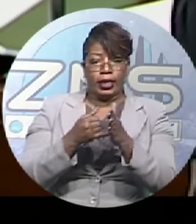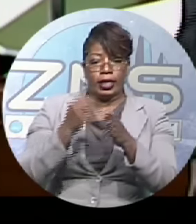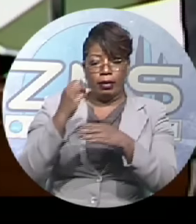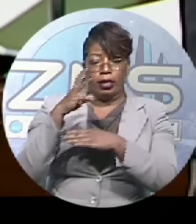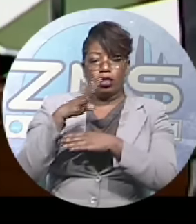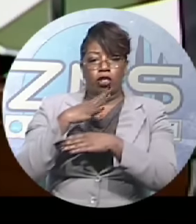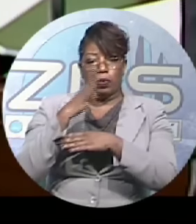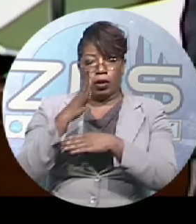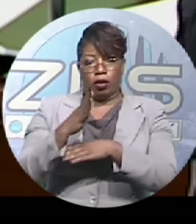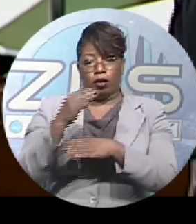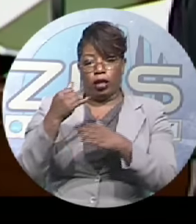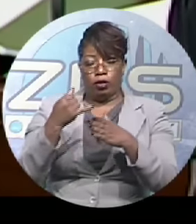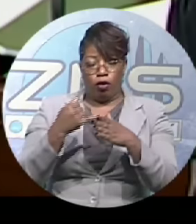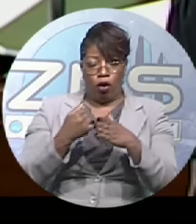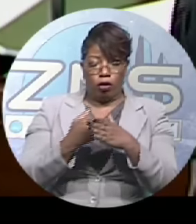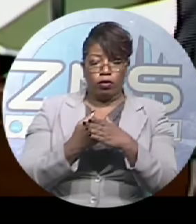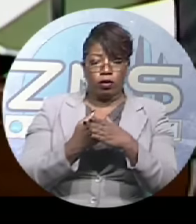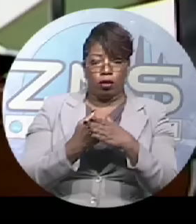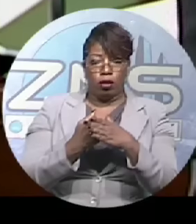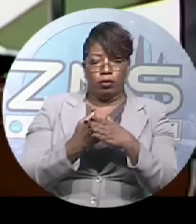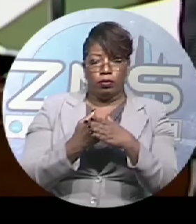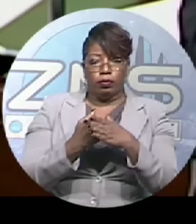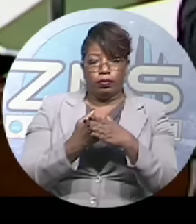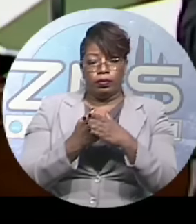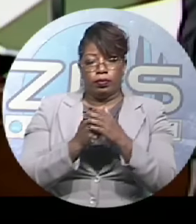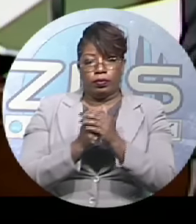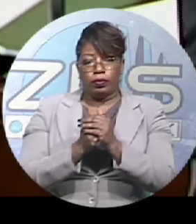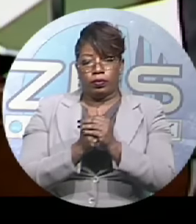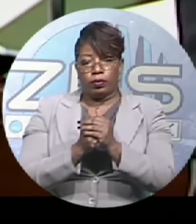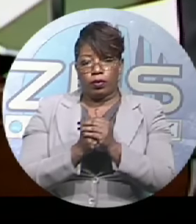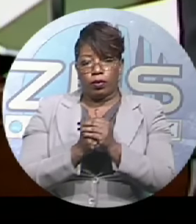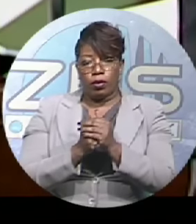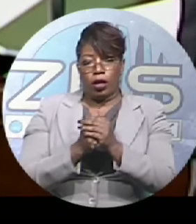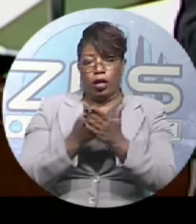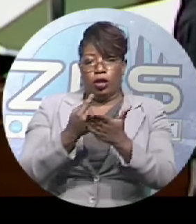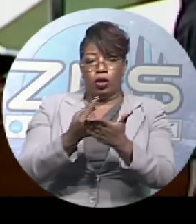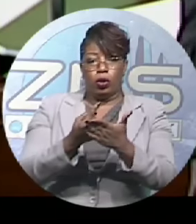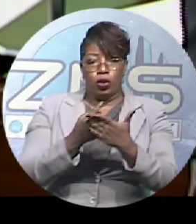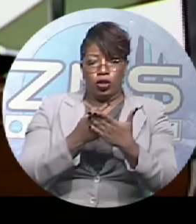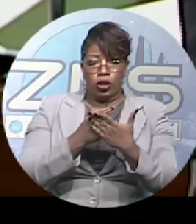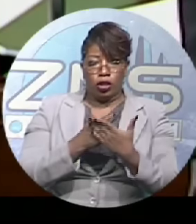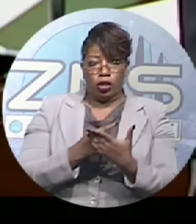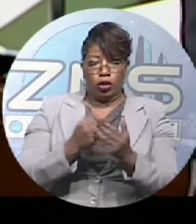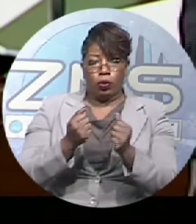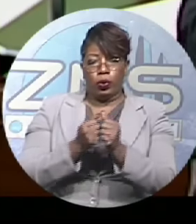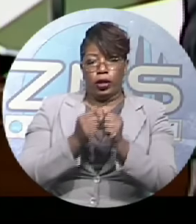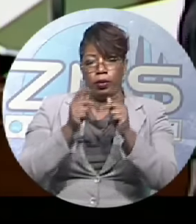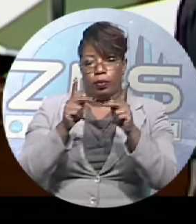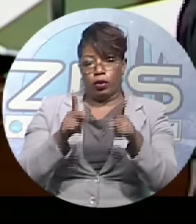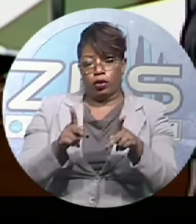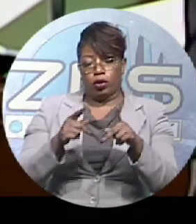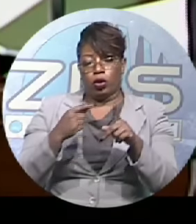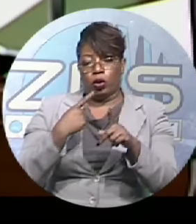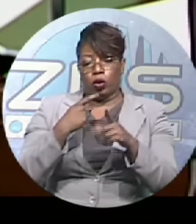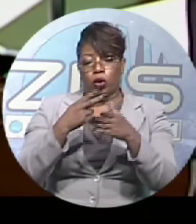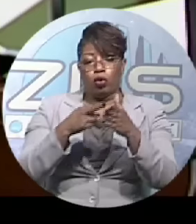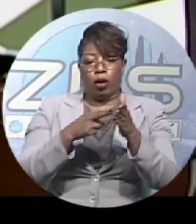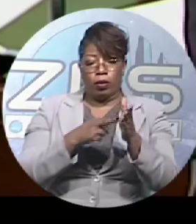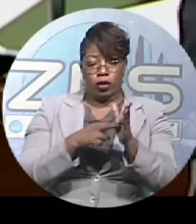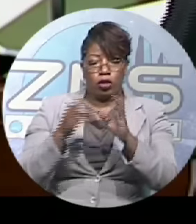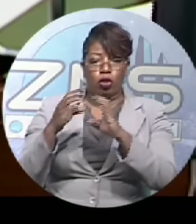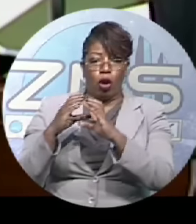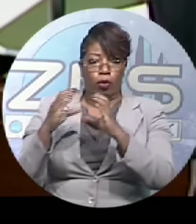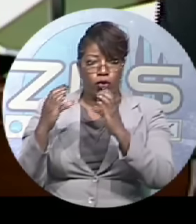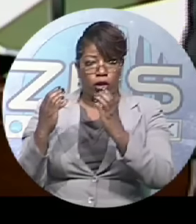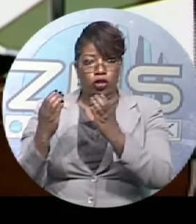it involves complex negotiations with people who represent